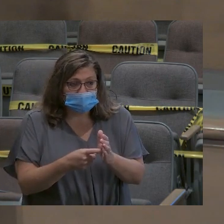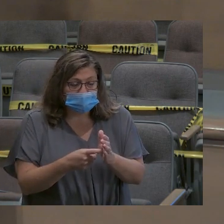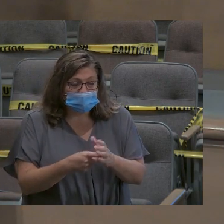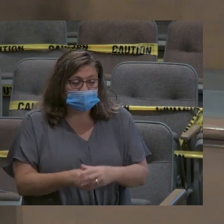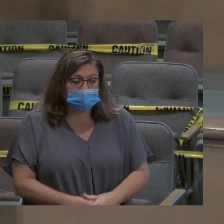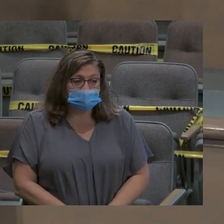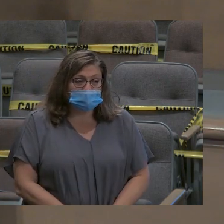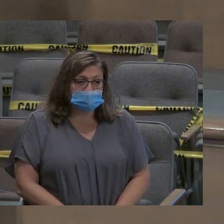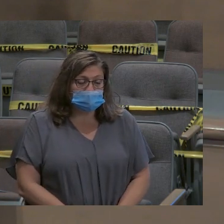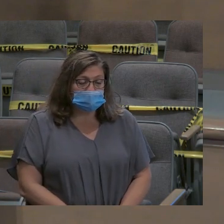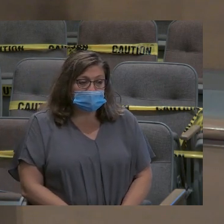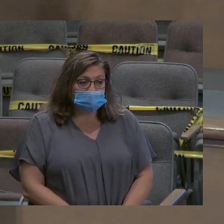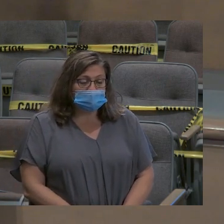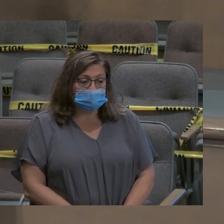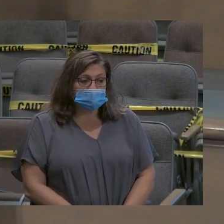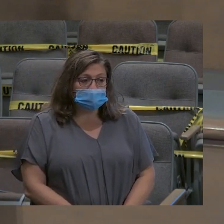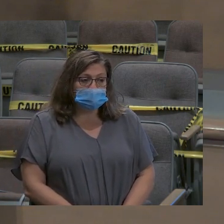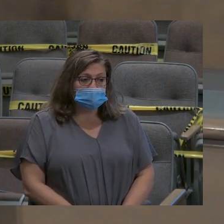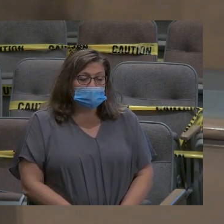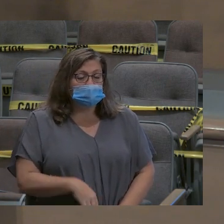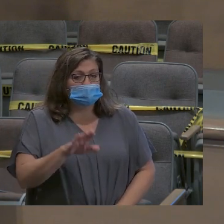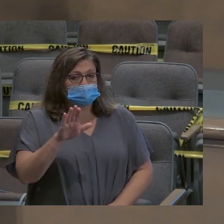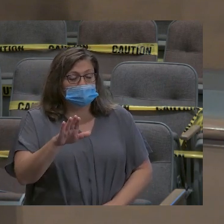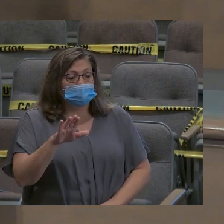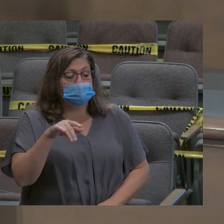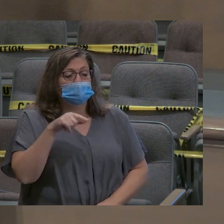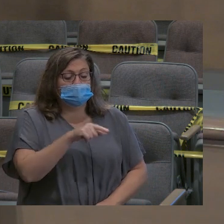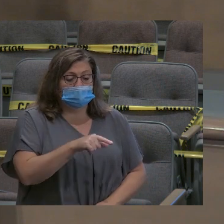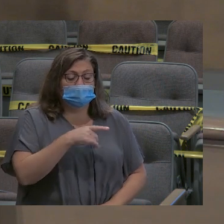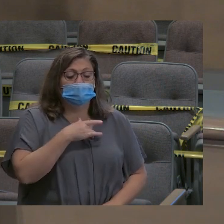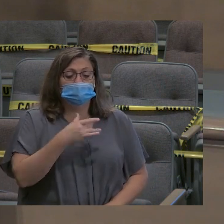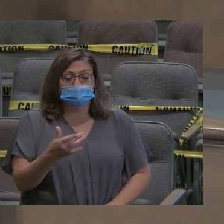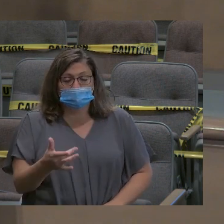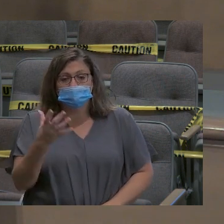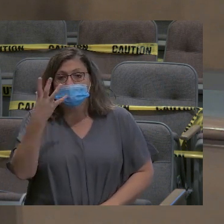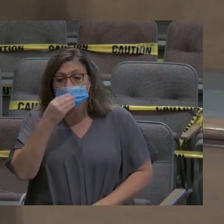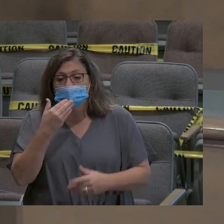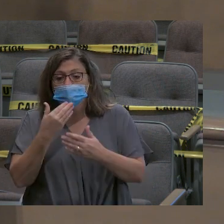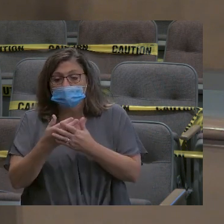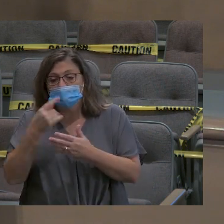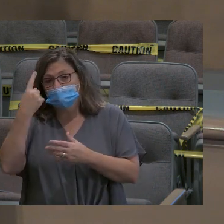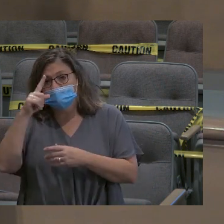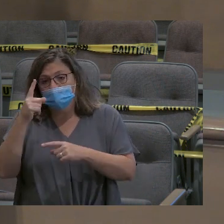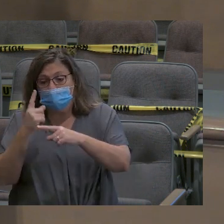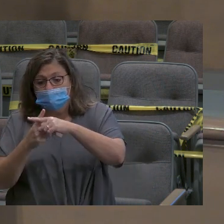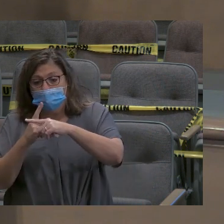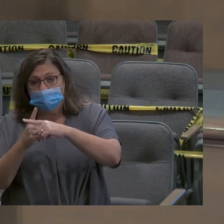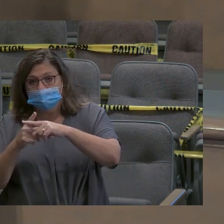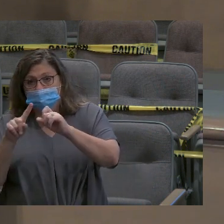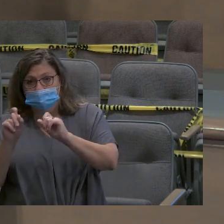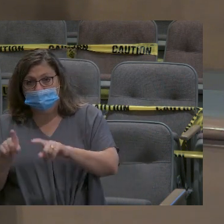they tend to be pretty good as far as when it's a positive test, that's usually accurate.